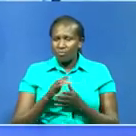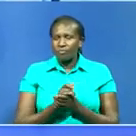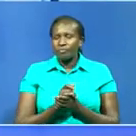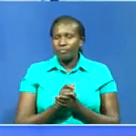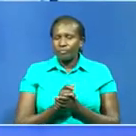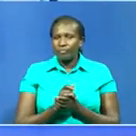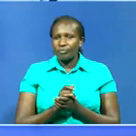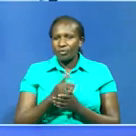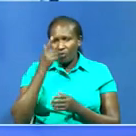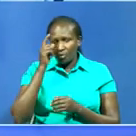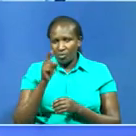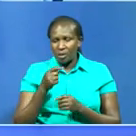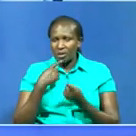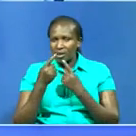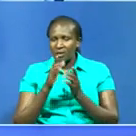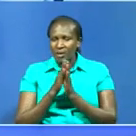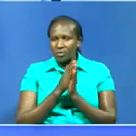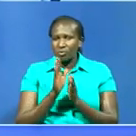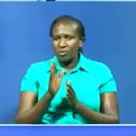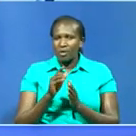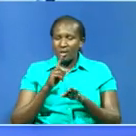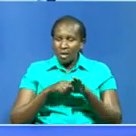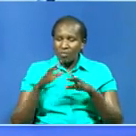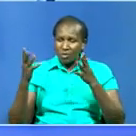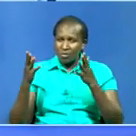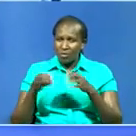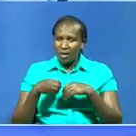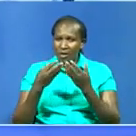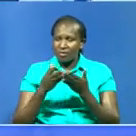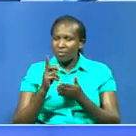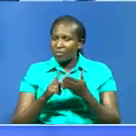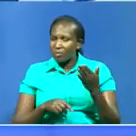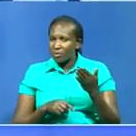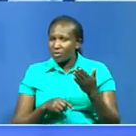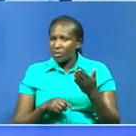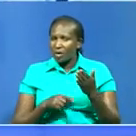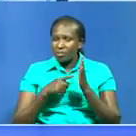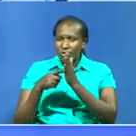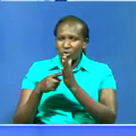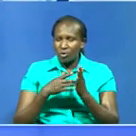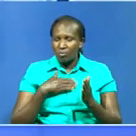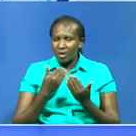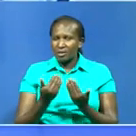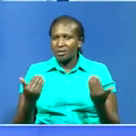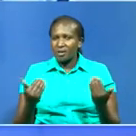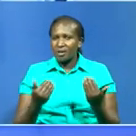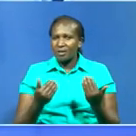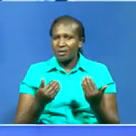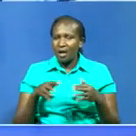them the story. When I celebrate, I'm giving thanks to God and I'm showing my children what this life is